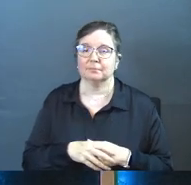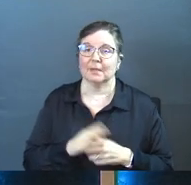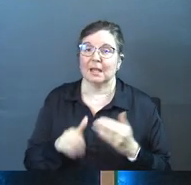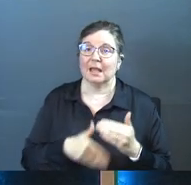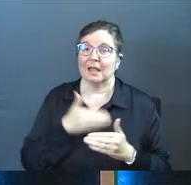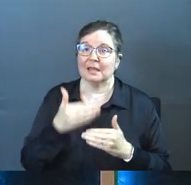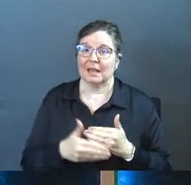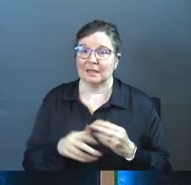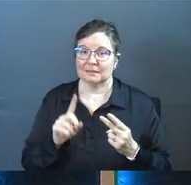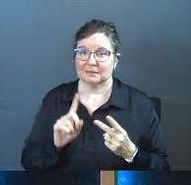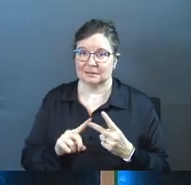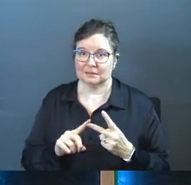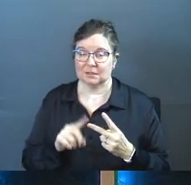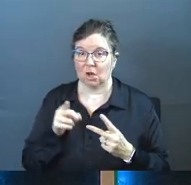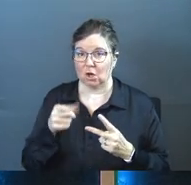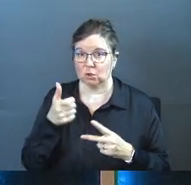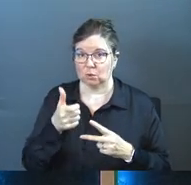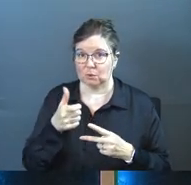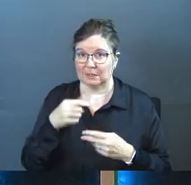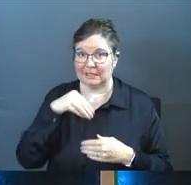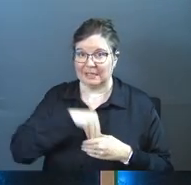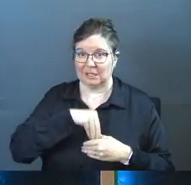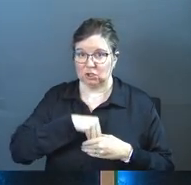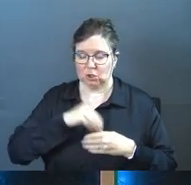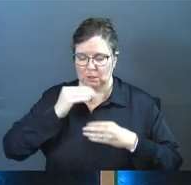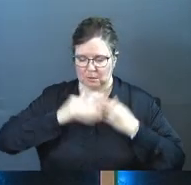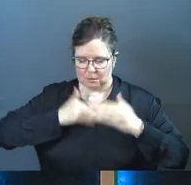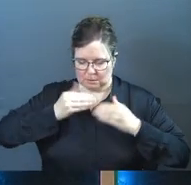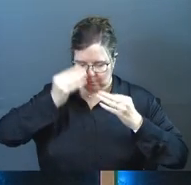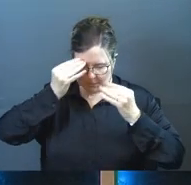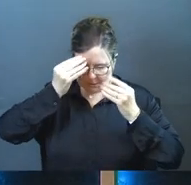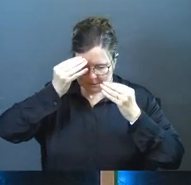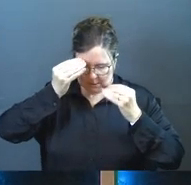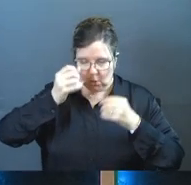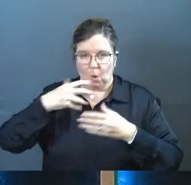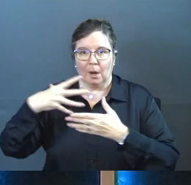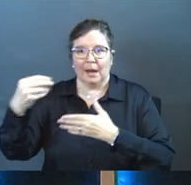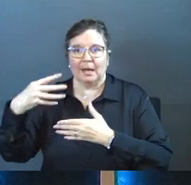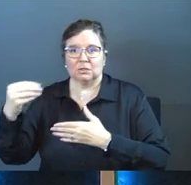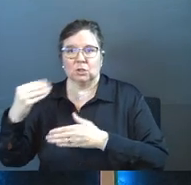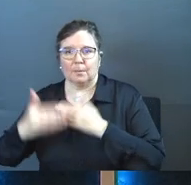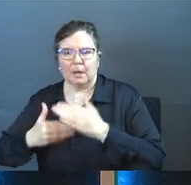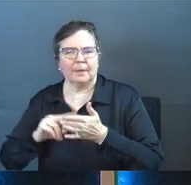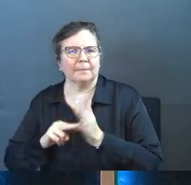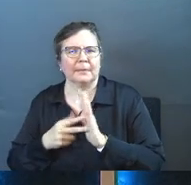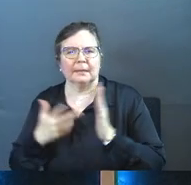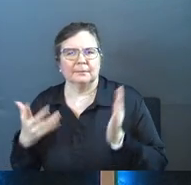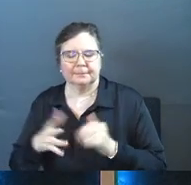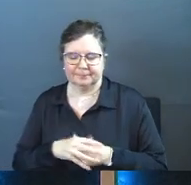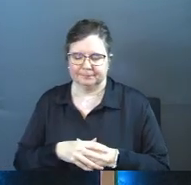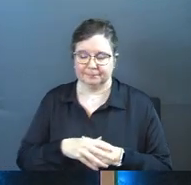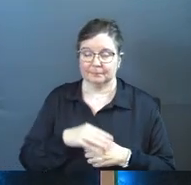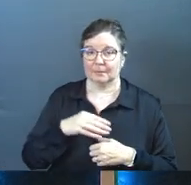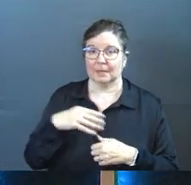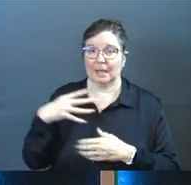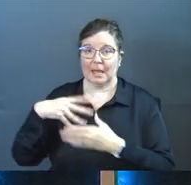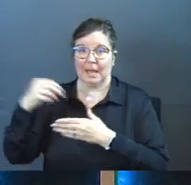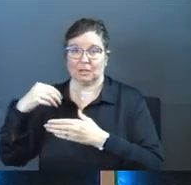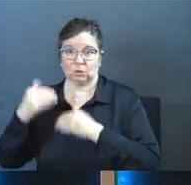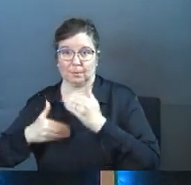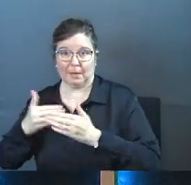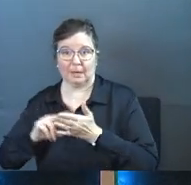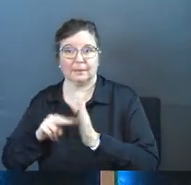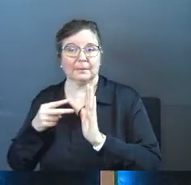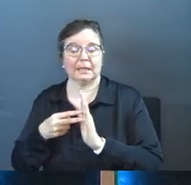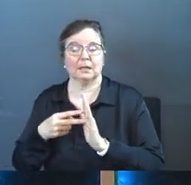lot of time to think about this. Are you an internal processor or an external processor? And what are they? By external